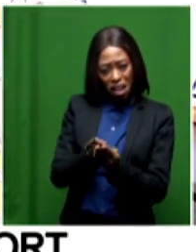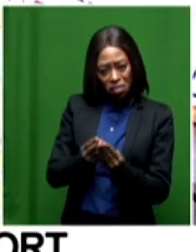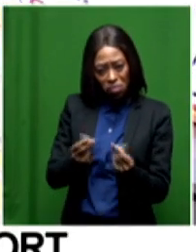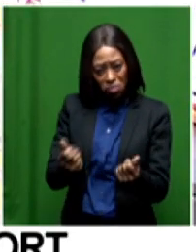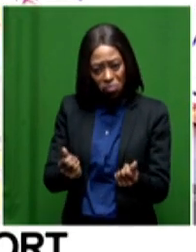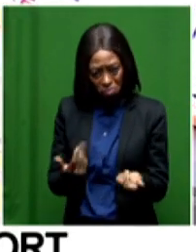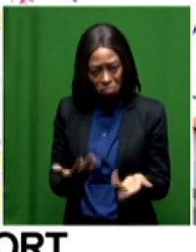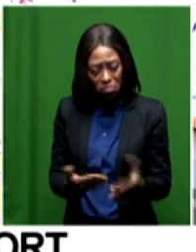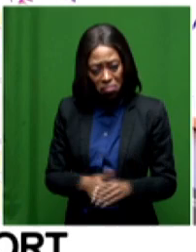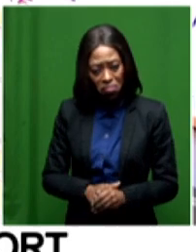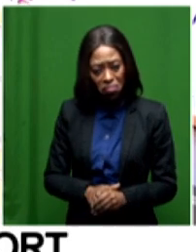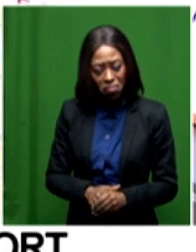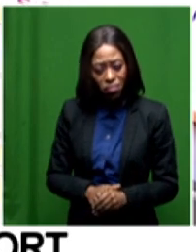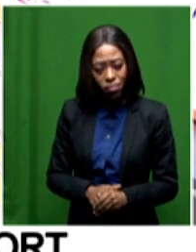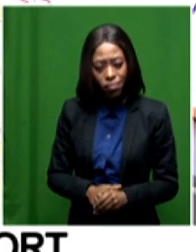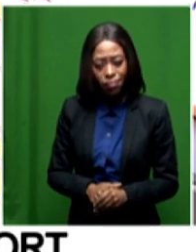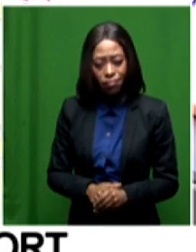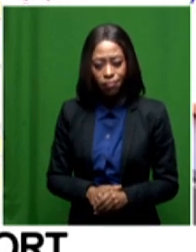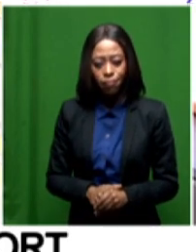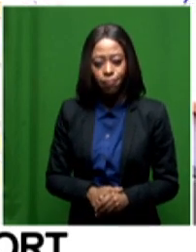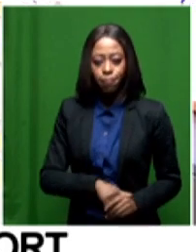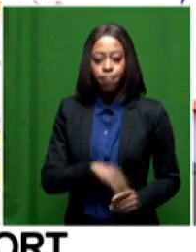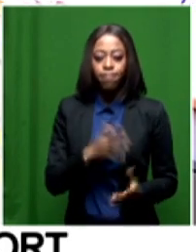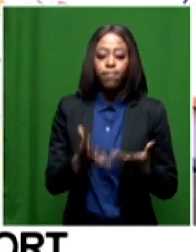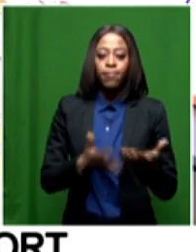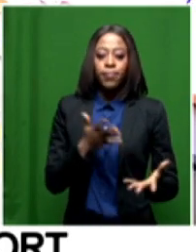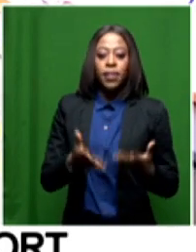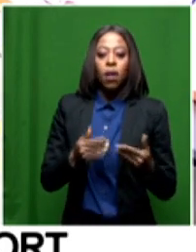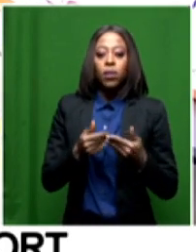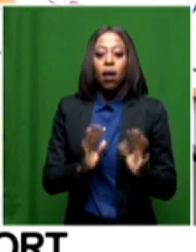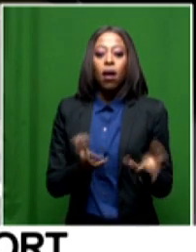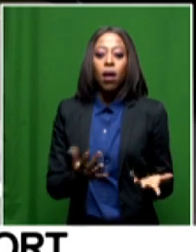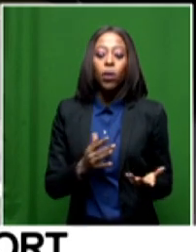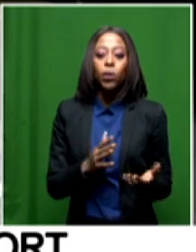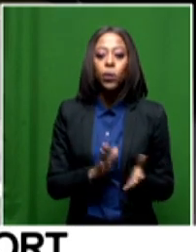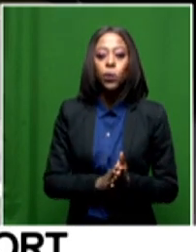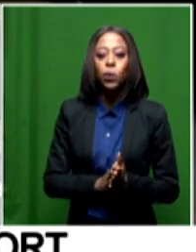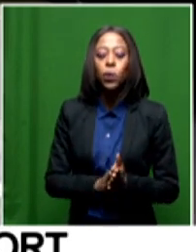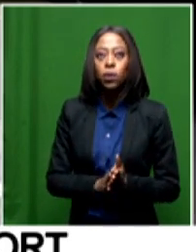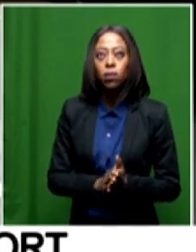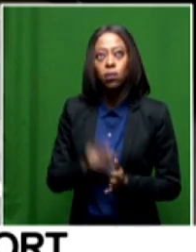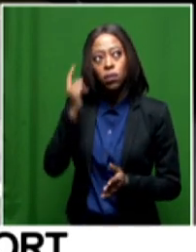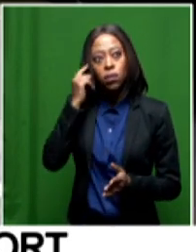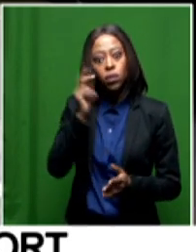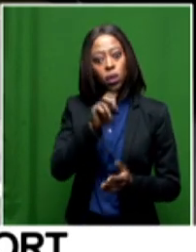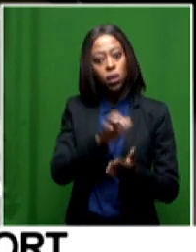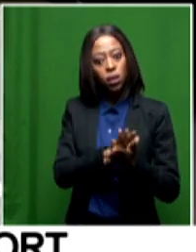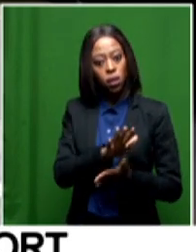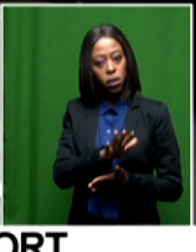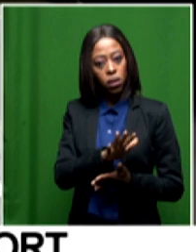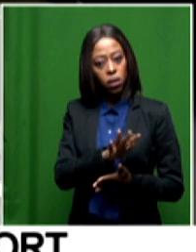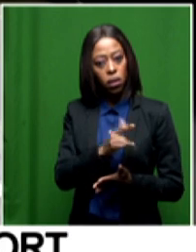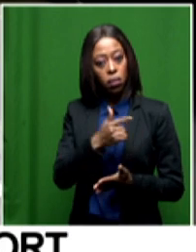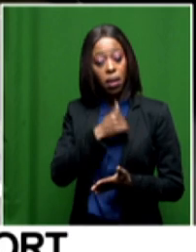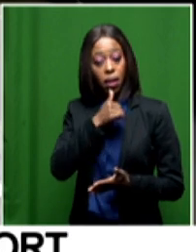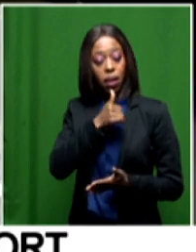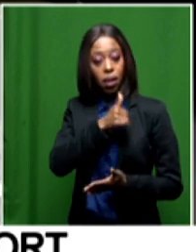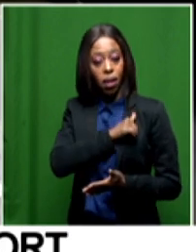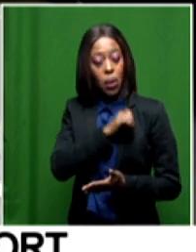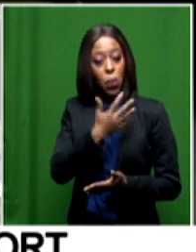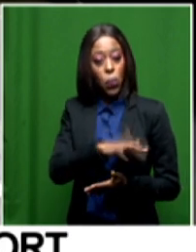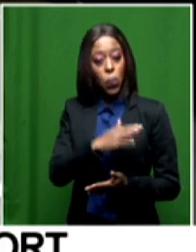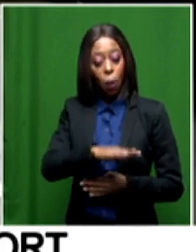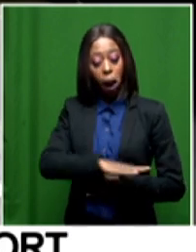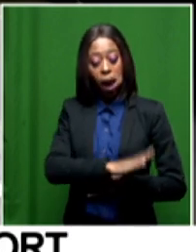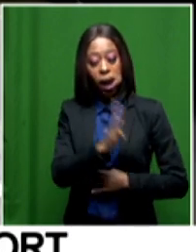resurrection? Okay, well, let me just start off by saying, I think it was 2010. I was very, very lucky to spend a whole